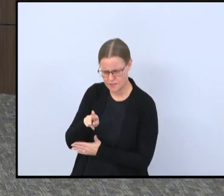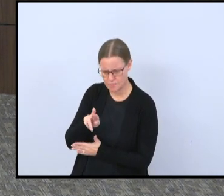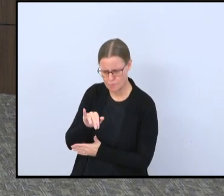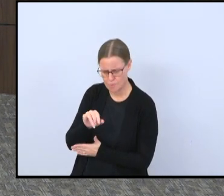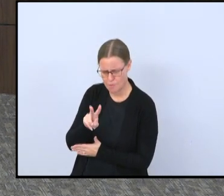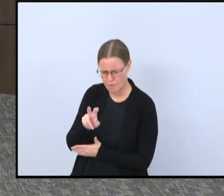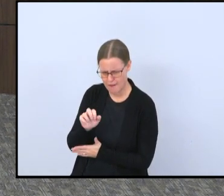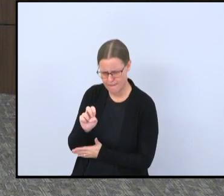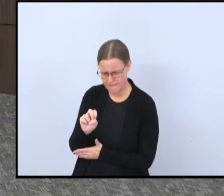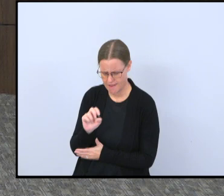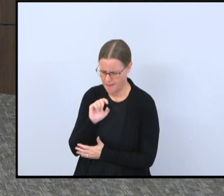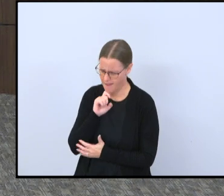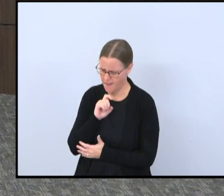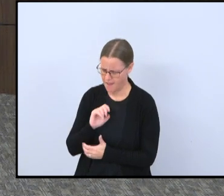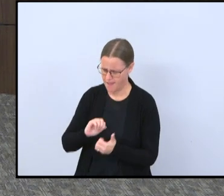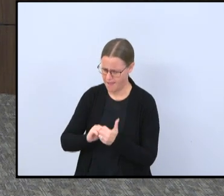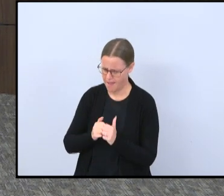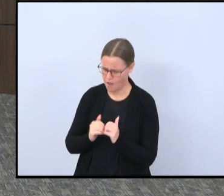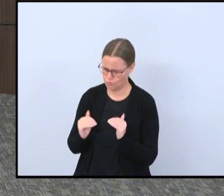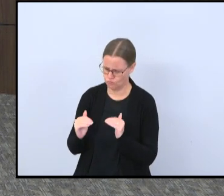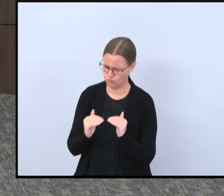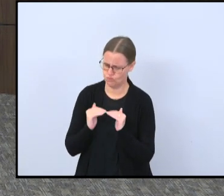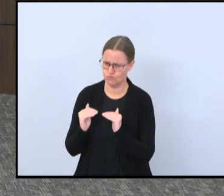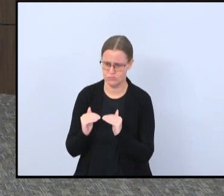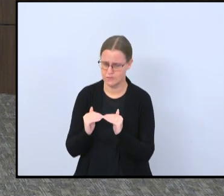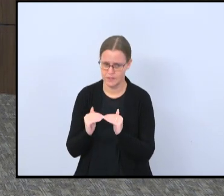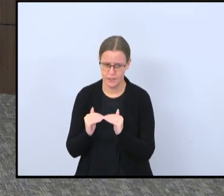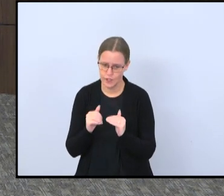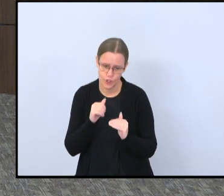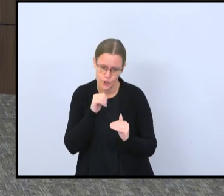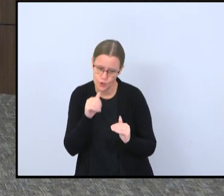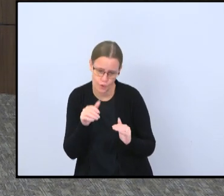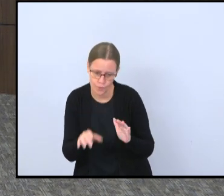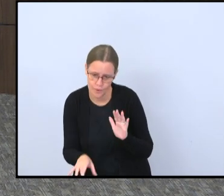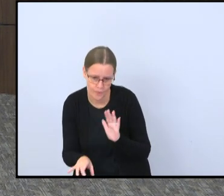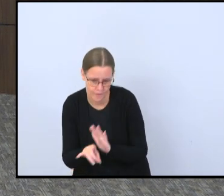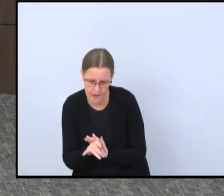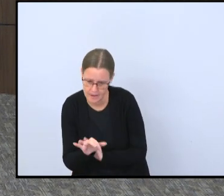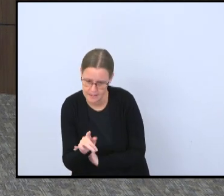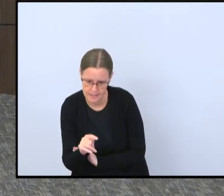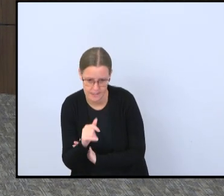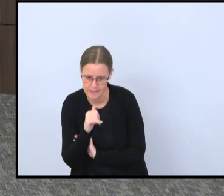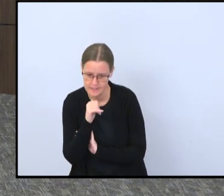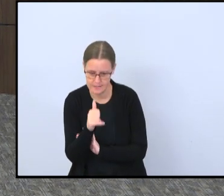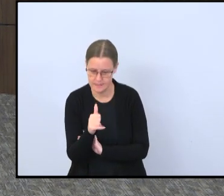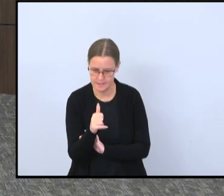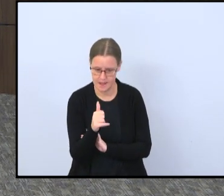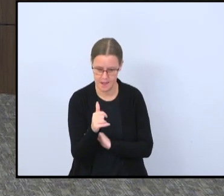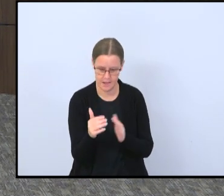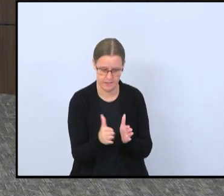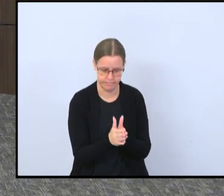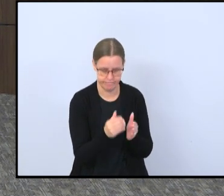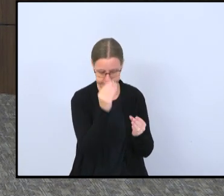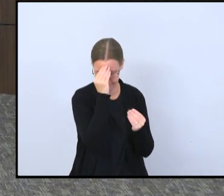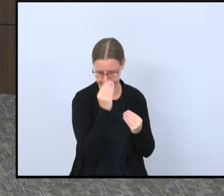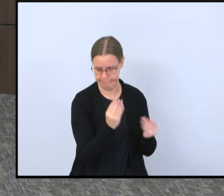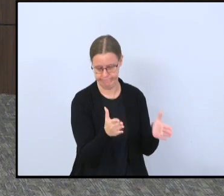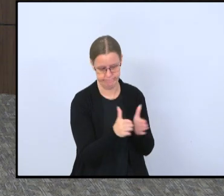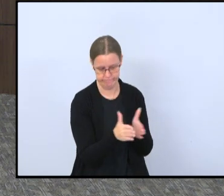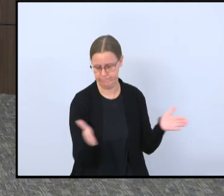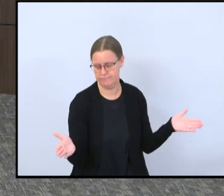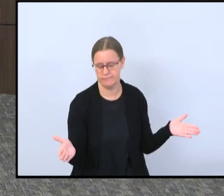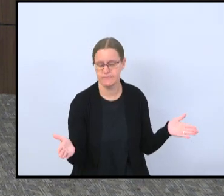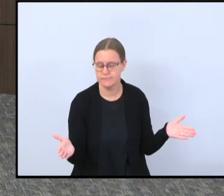equate, but you won't find out because it is not made public. We need our